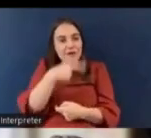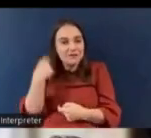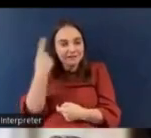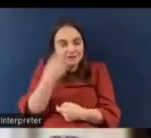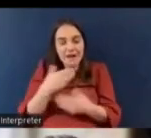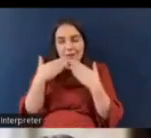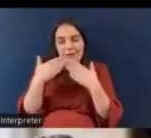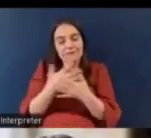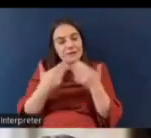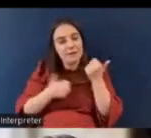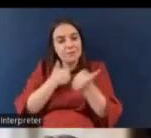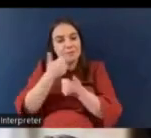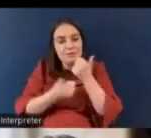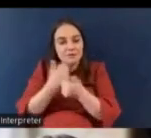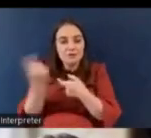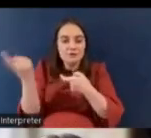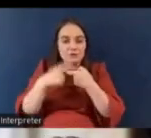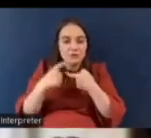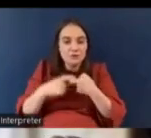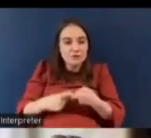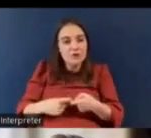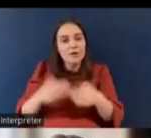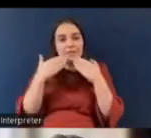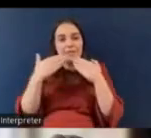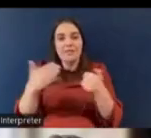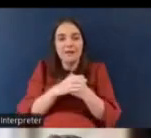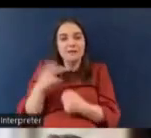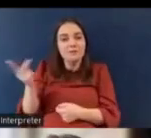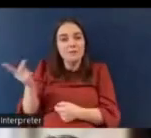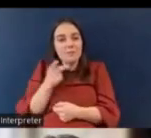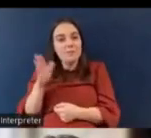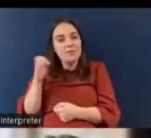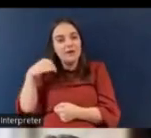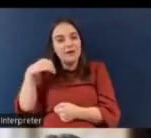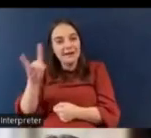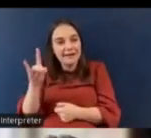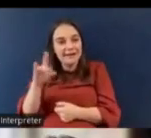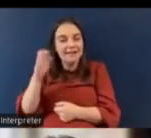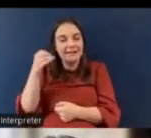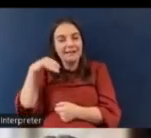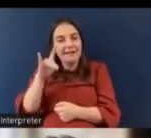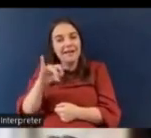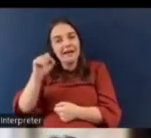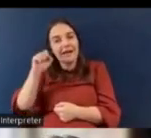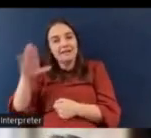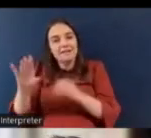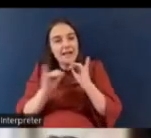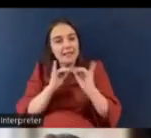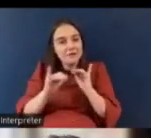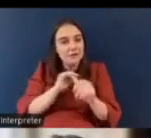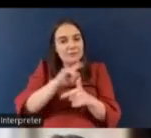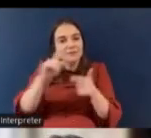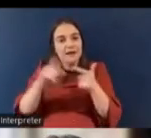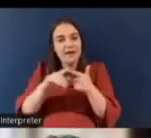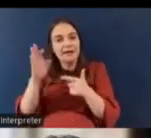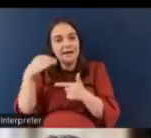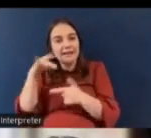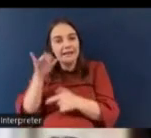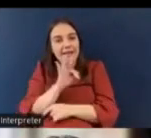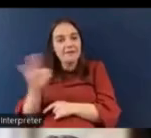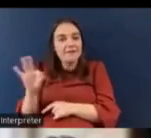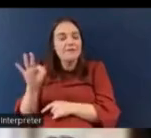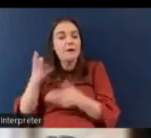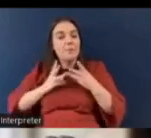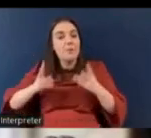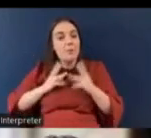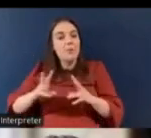much appreciated. Thank you to both our Leahs, our ISL interpreter, and also Leah from the Women's Council